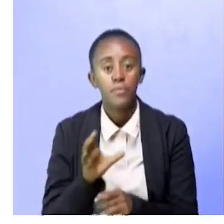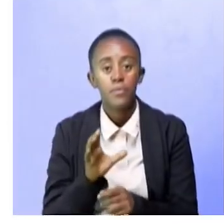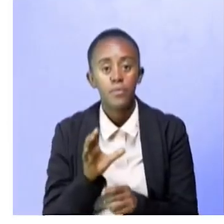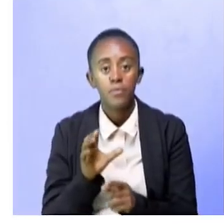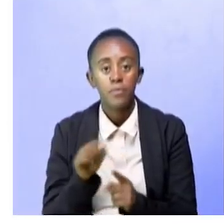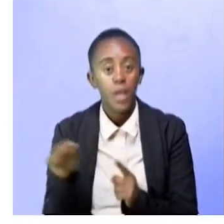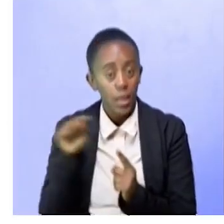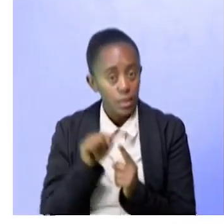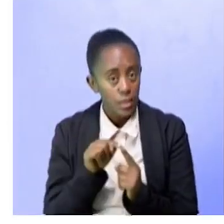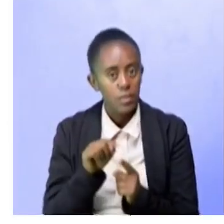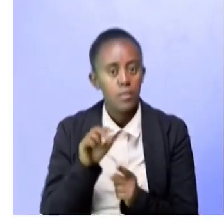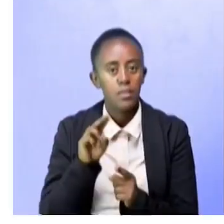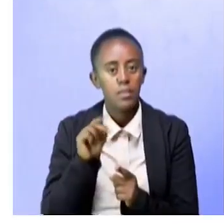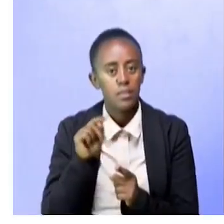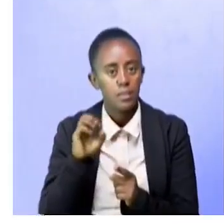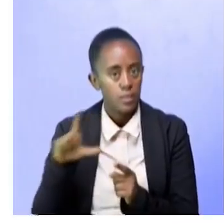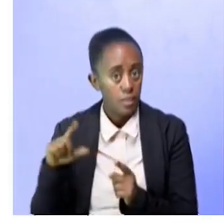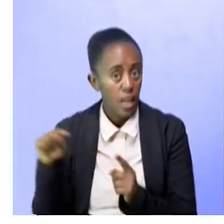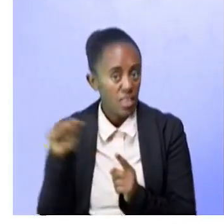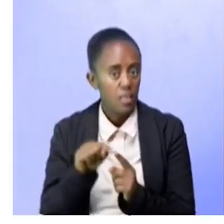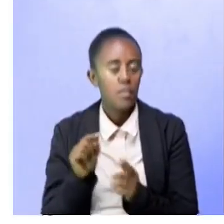Until